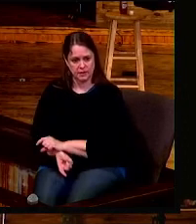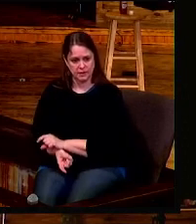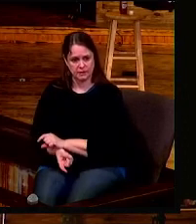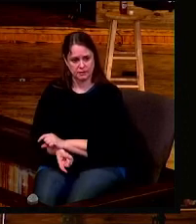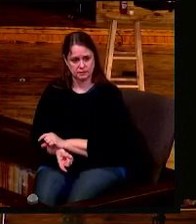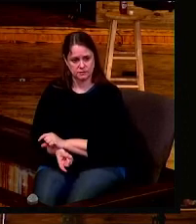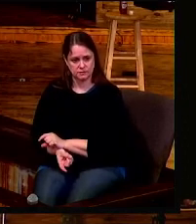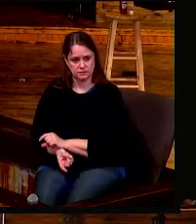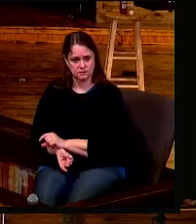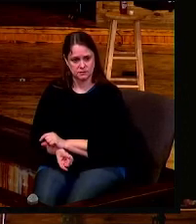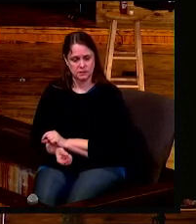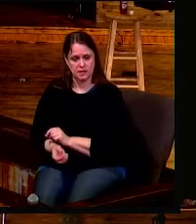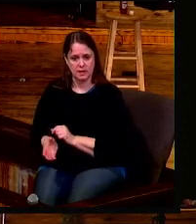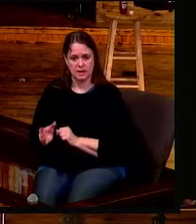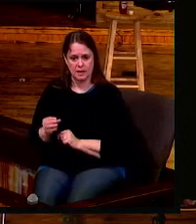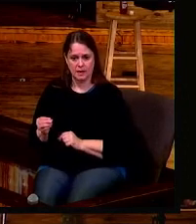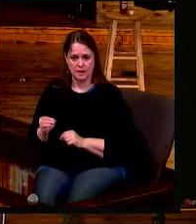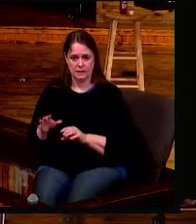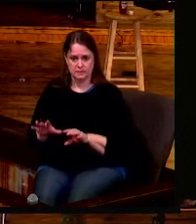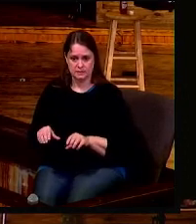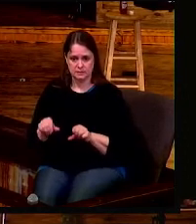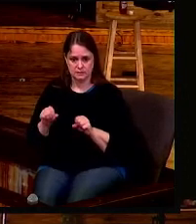please remove the King's Trail sticker.